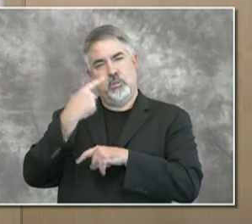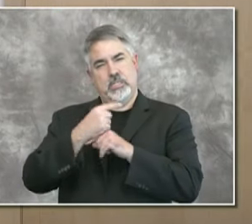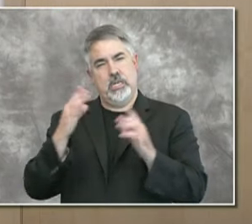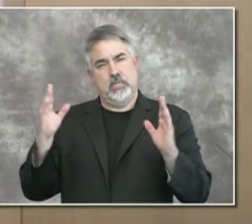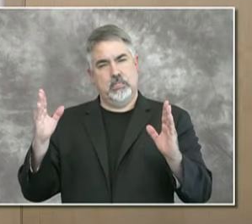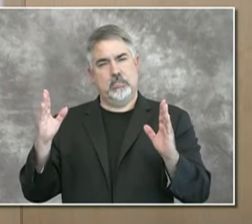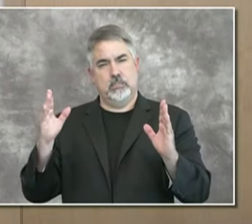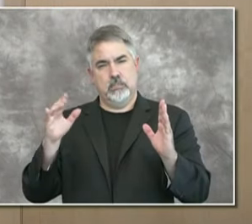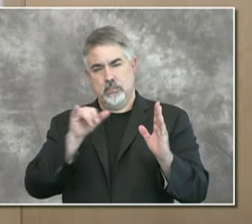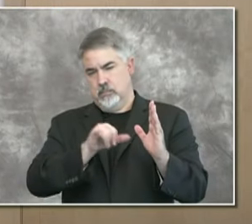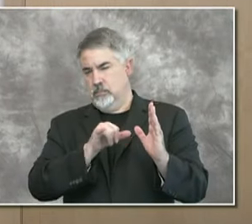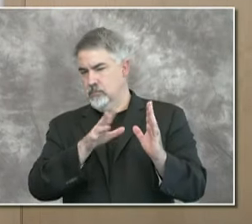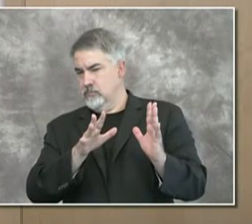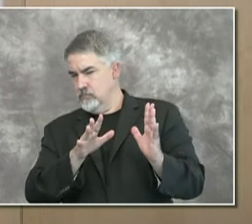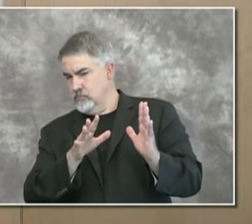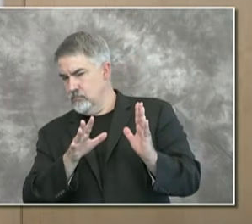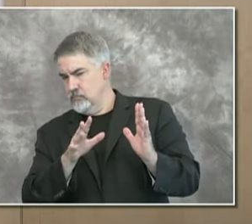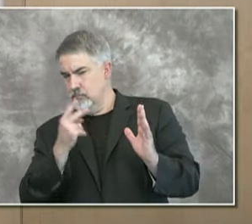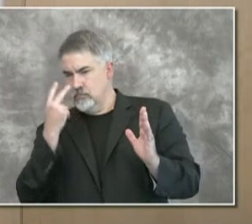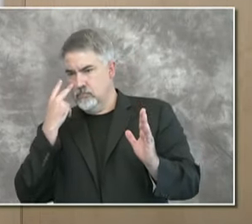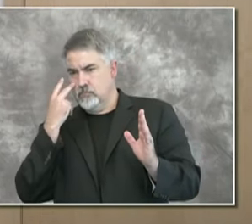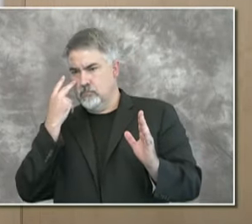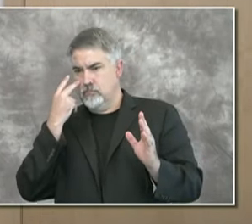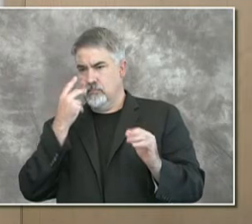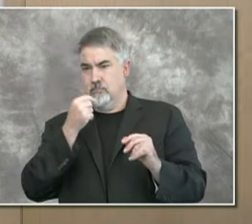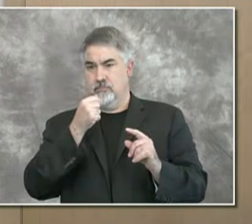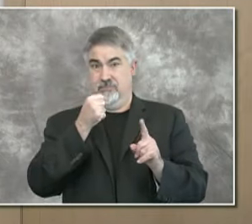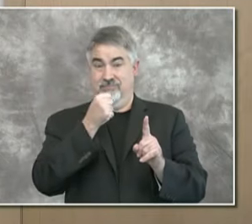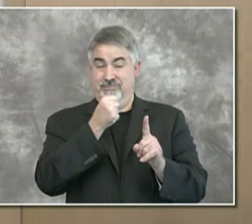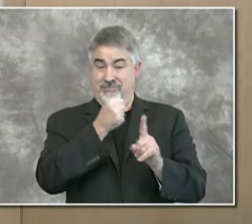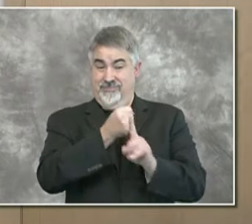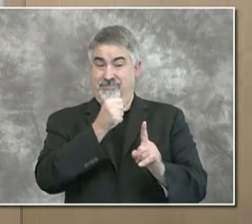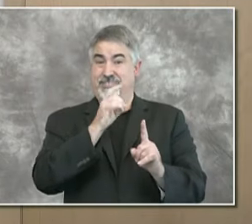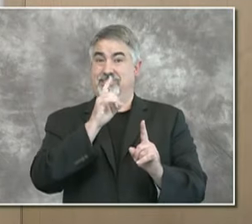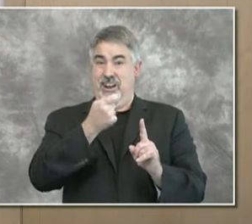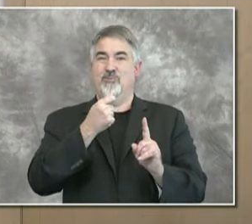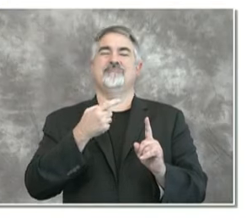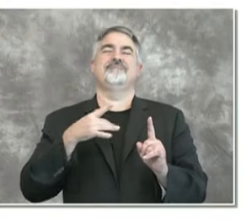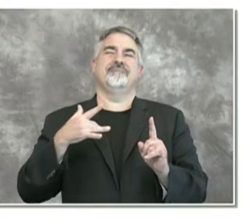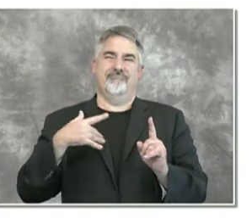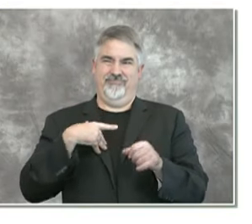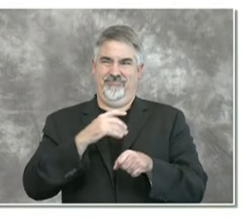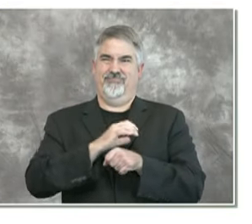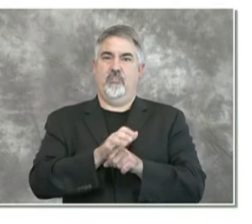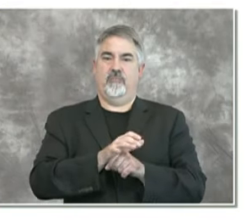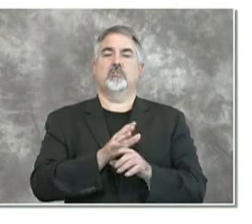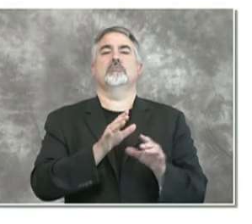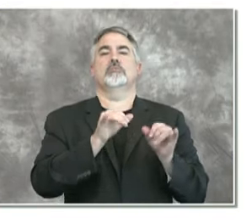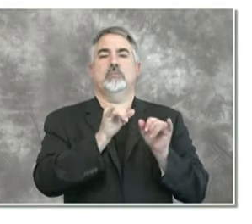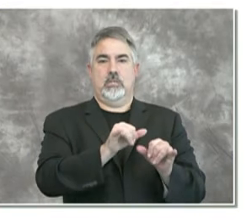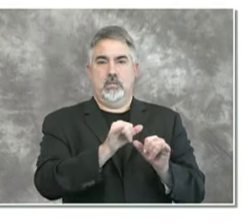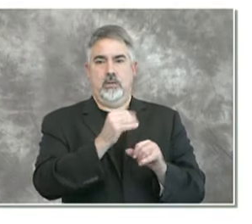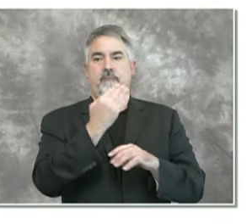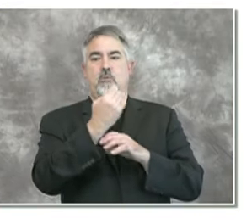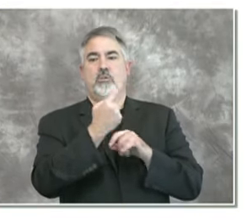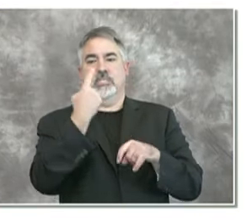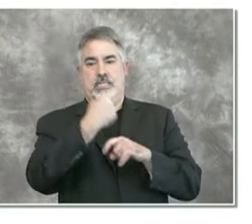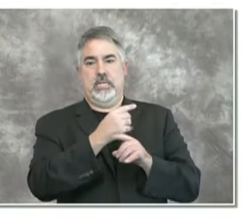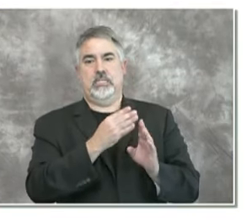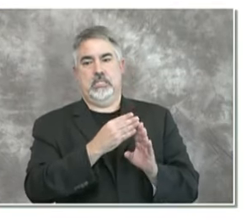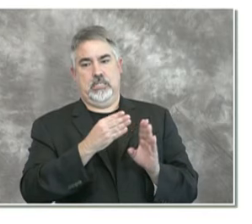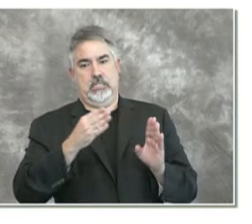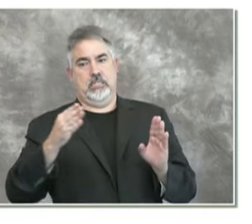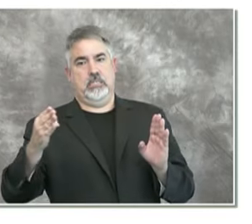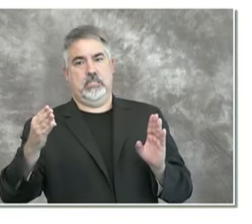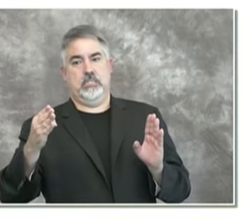an individual was diagnosed. So that is an estimate. All the other information on this slide are